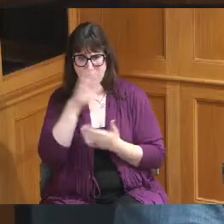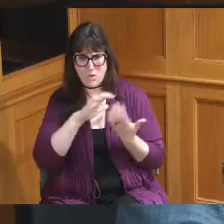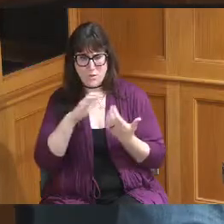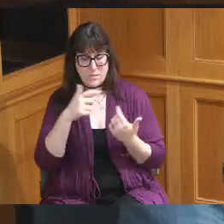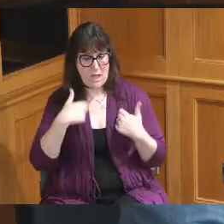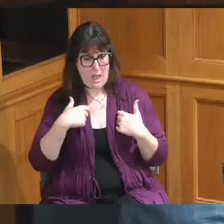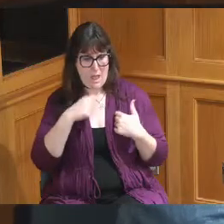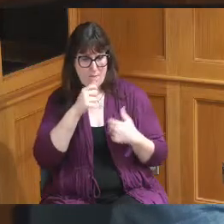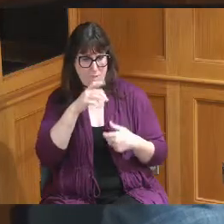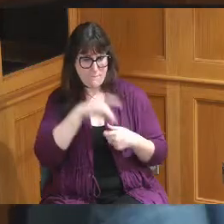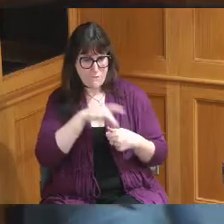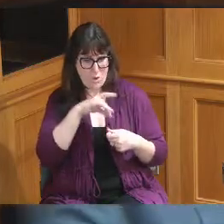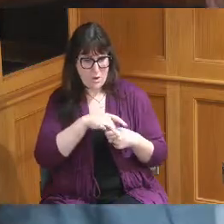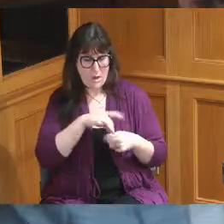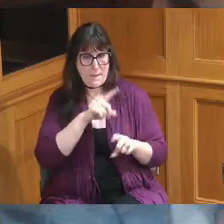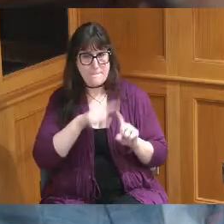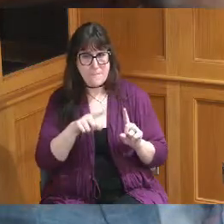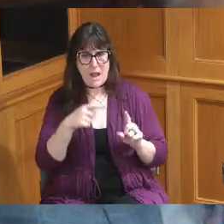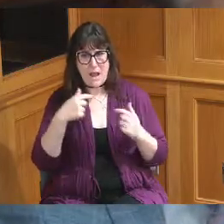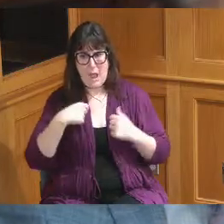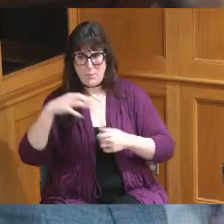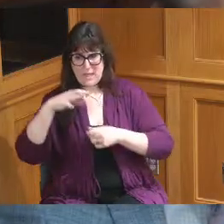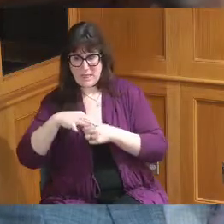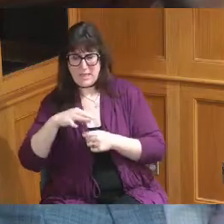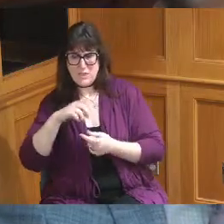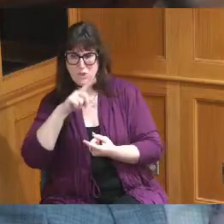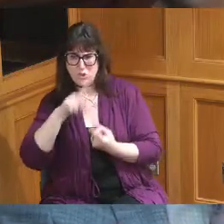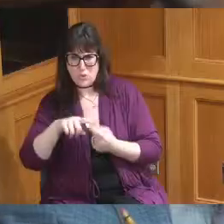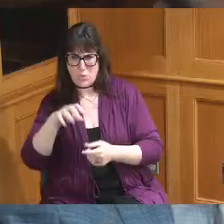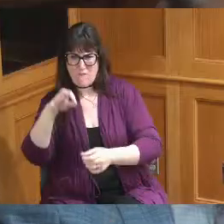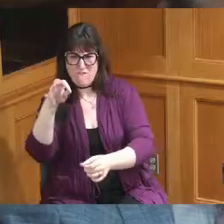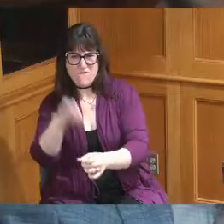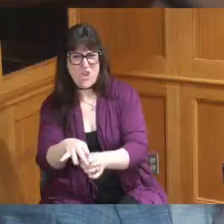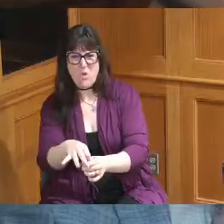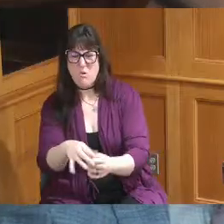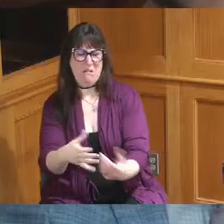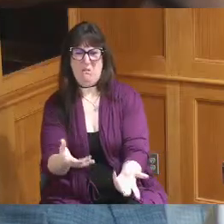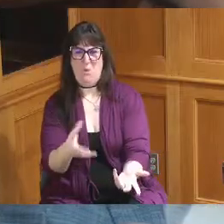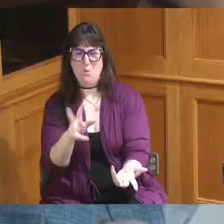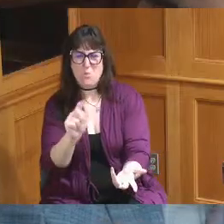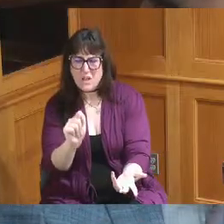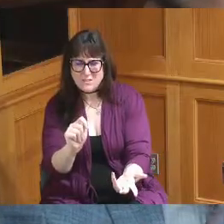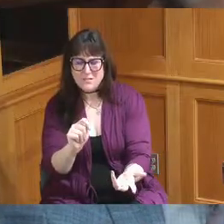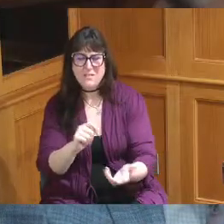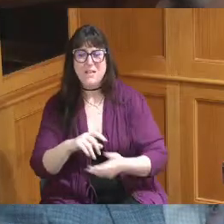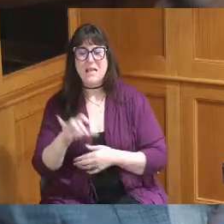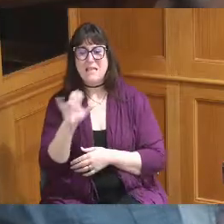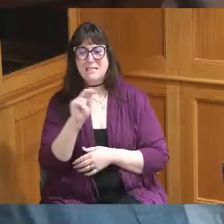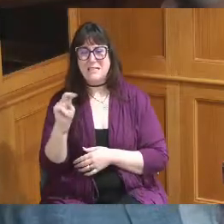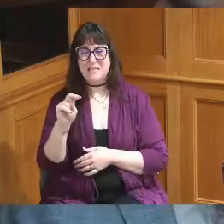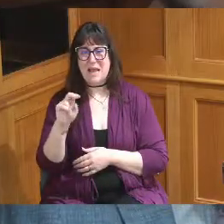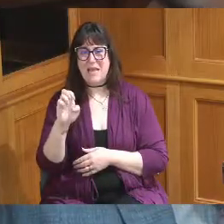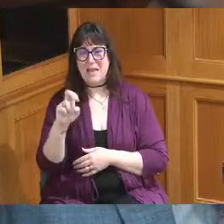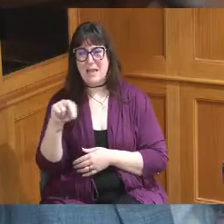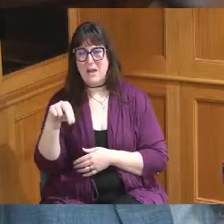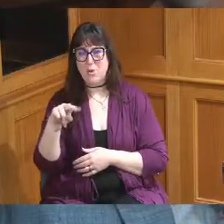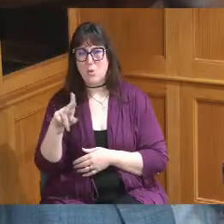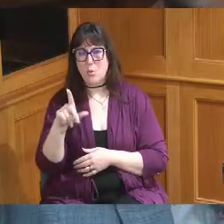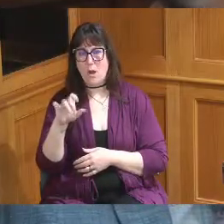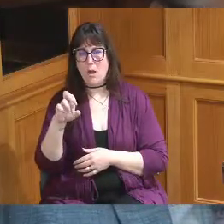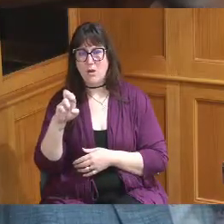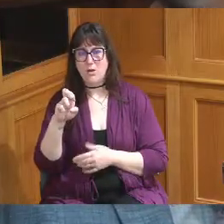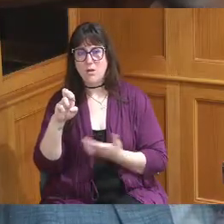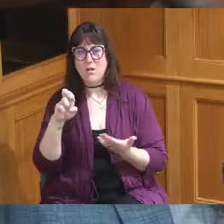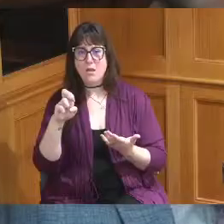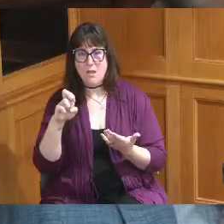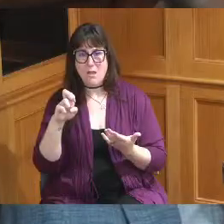but I was elected to give a vote. And on here it has 1 hour ago, Cincinnati Enquirer, here are the terms of the new lease. Before,